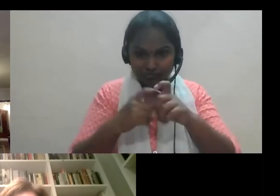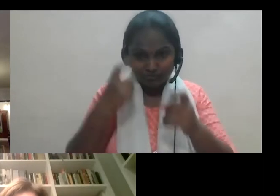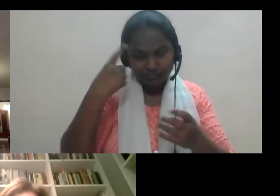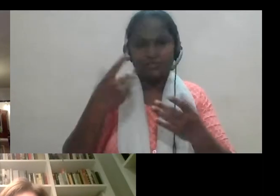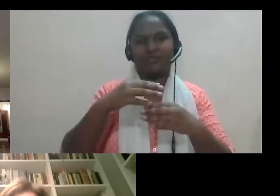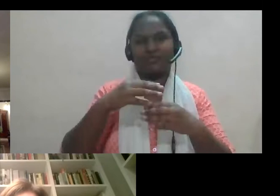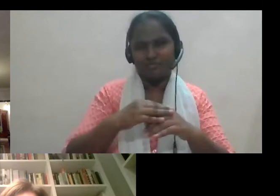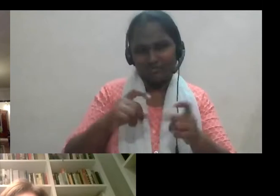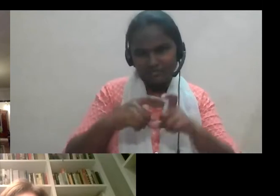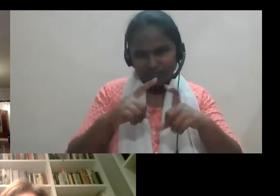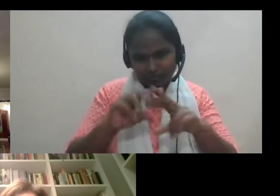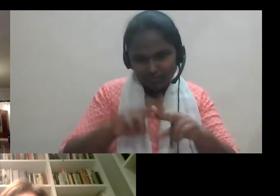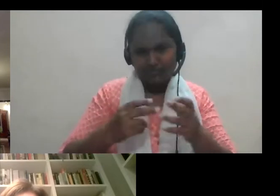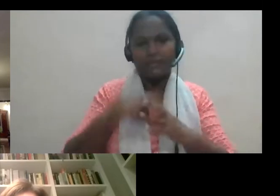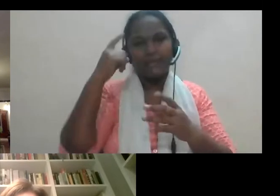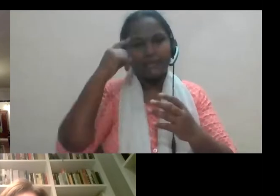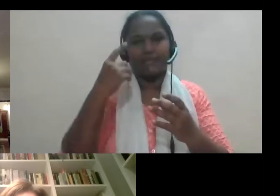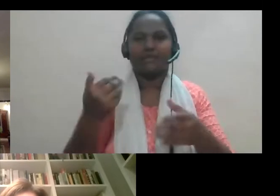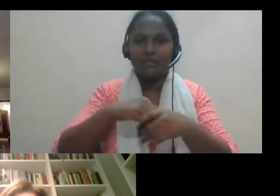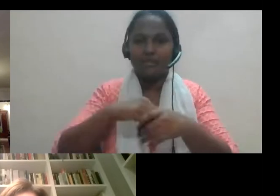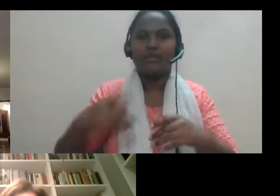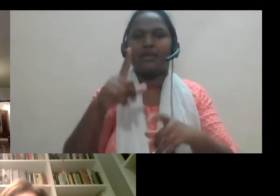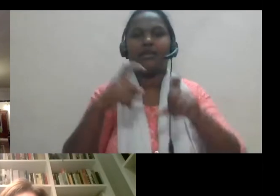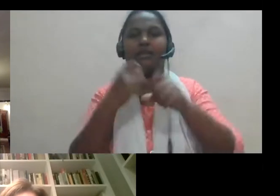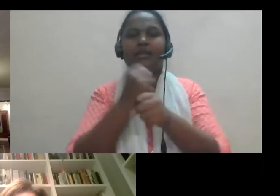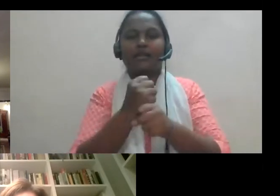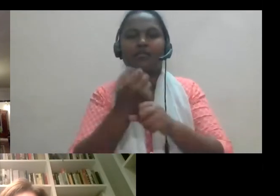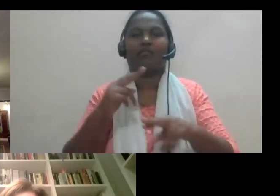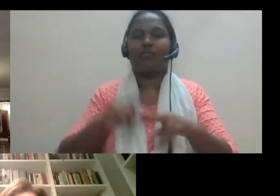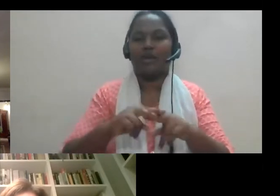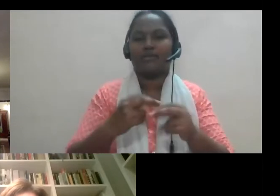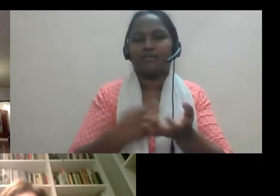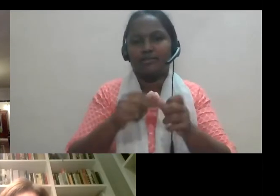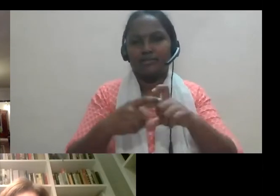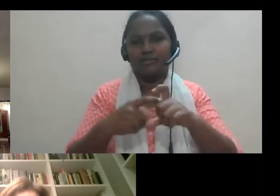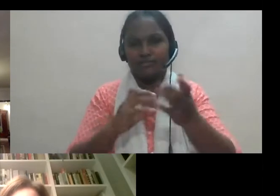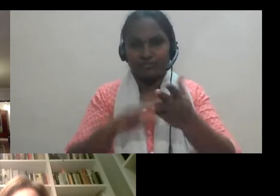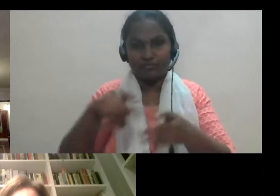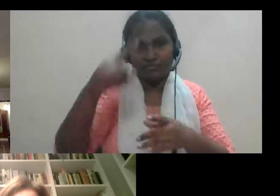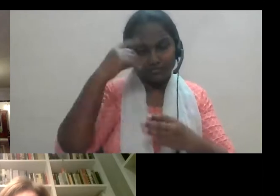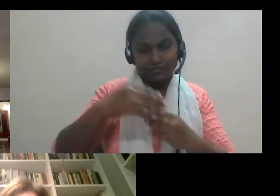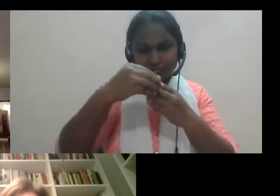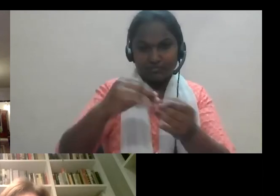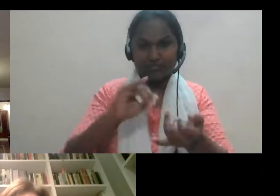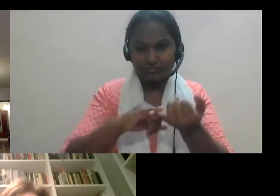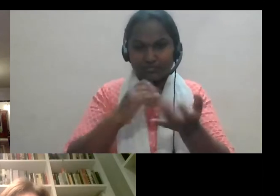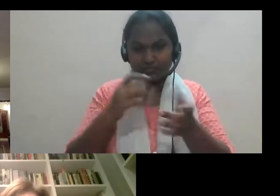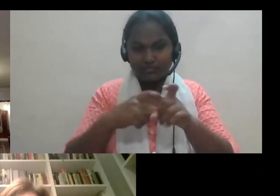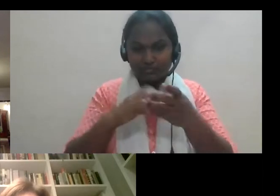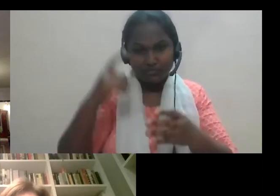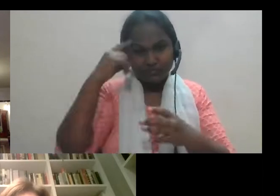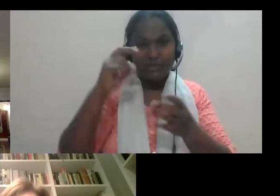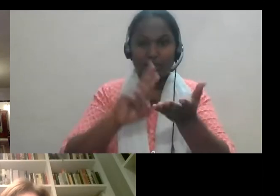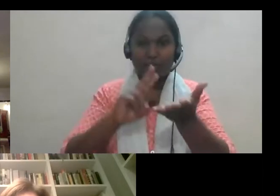Spain, the Mercosul in Brazil, and Lyon in France. Under her leadership, the Moderno draws